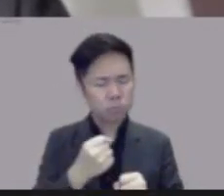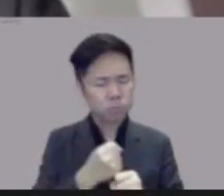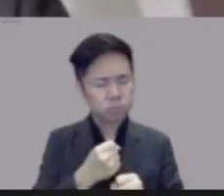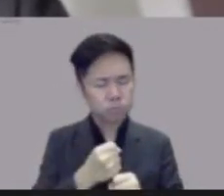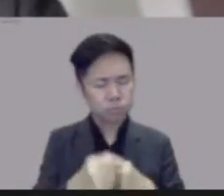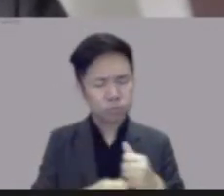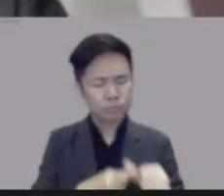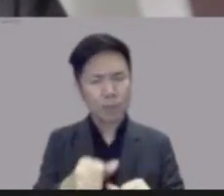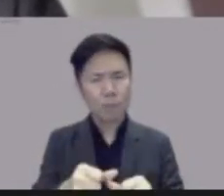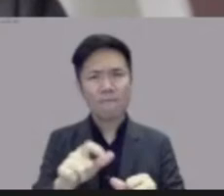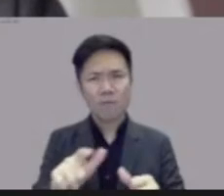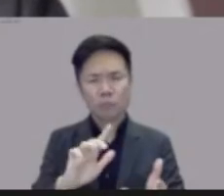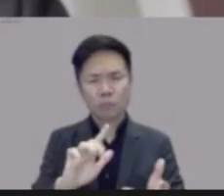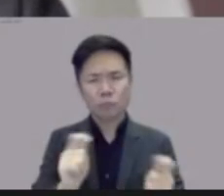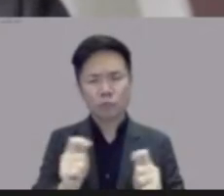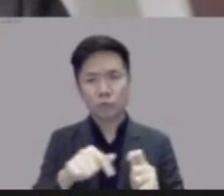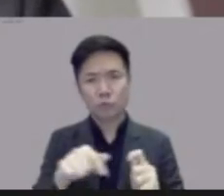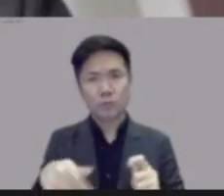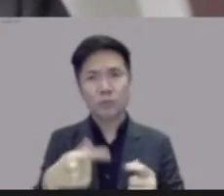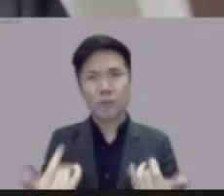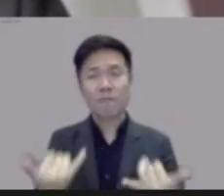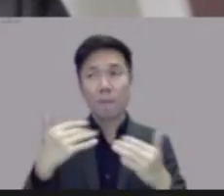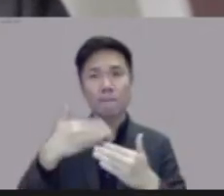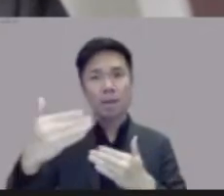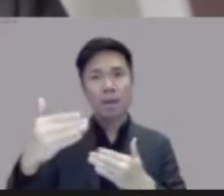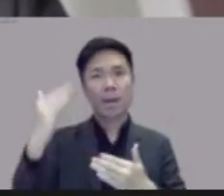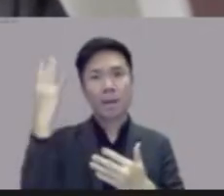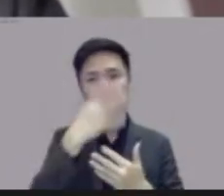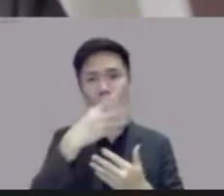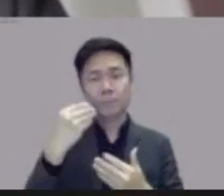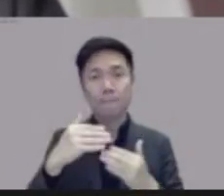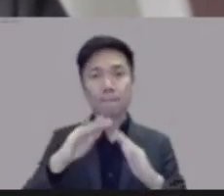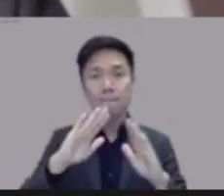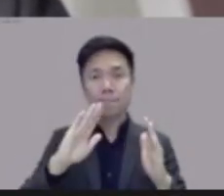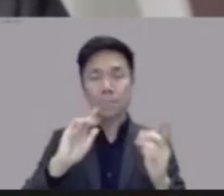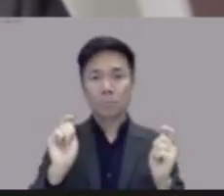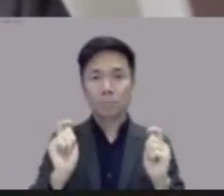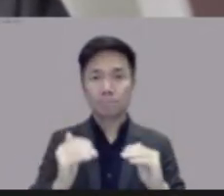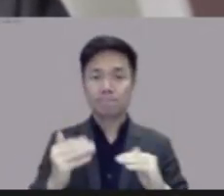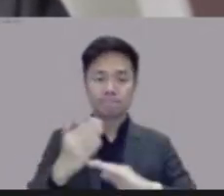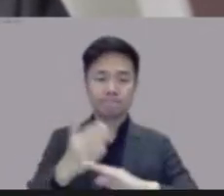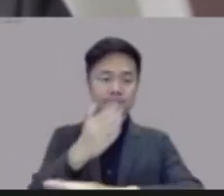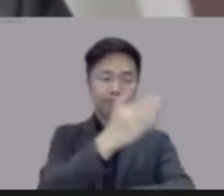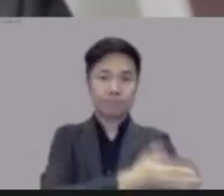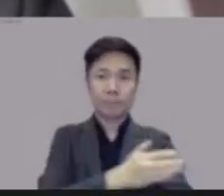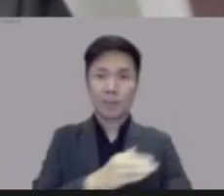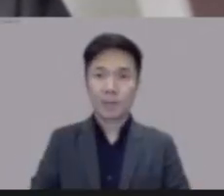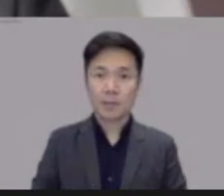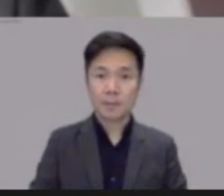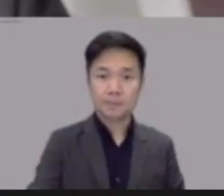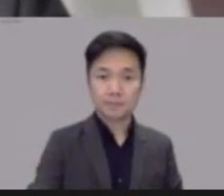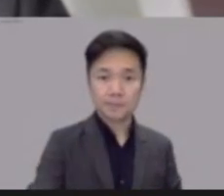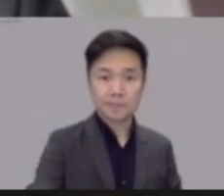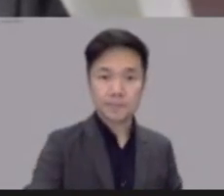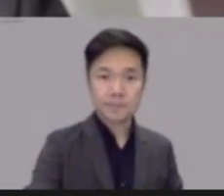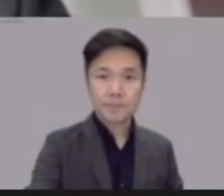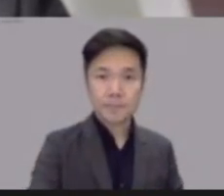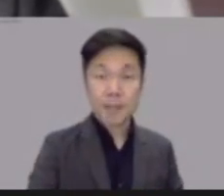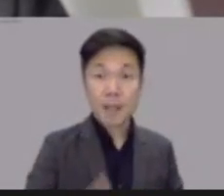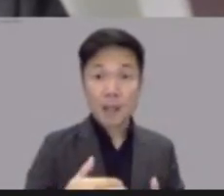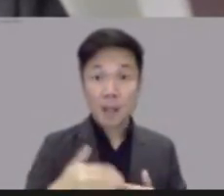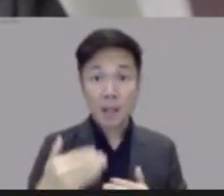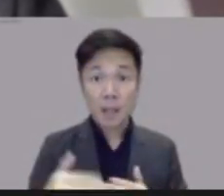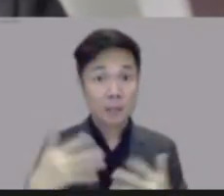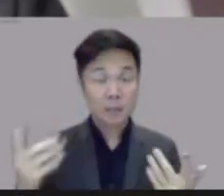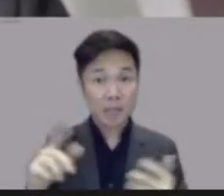challenges will position Asia Pacific region as the beacon of leadership an intergenerational solidarity to that end I